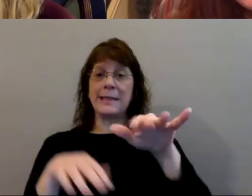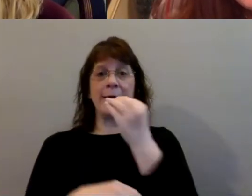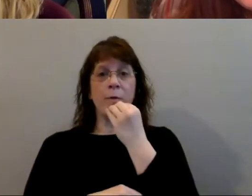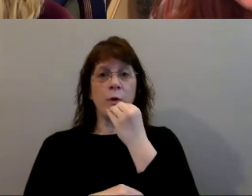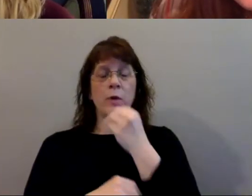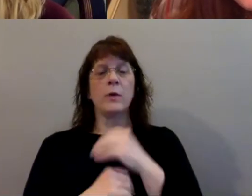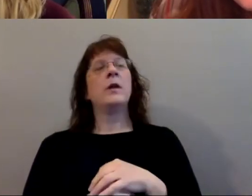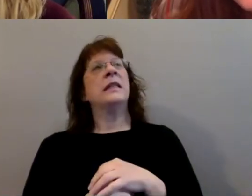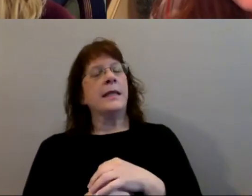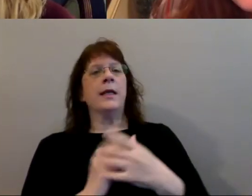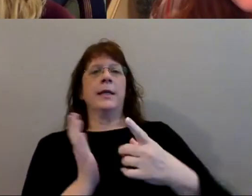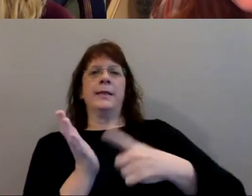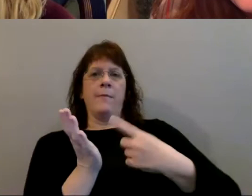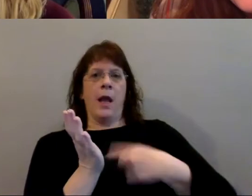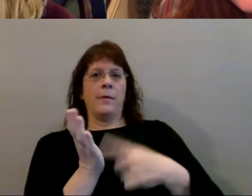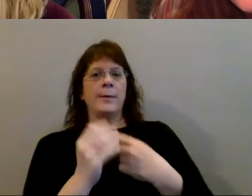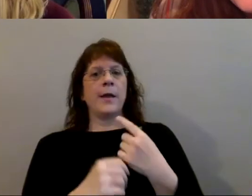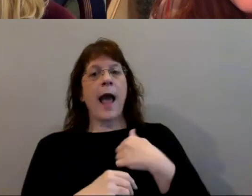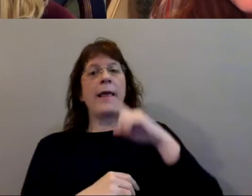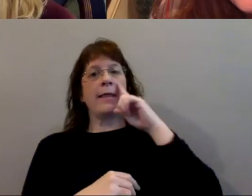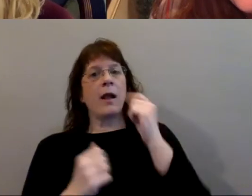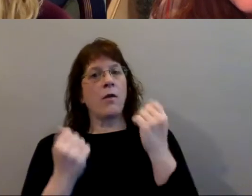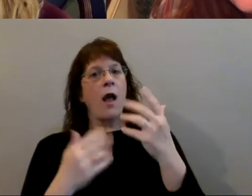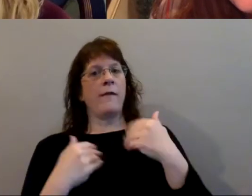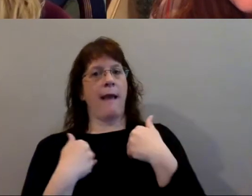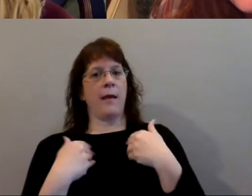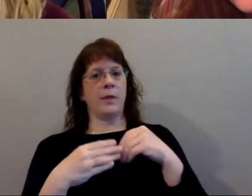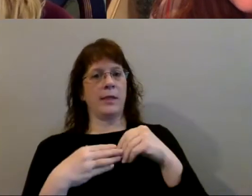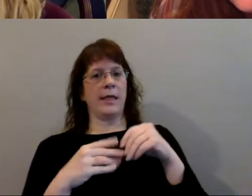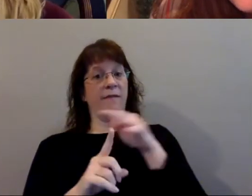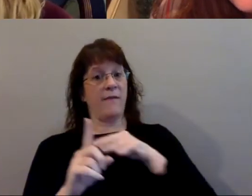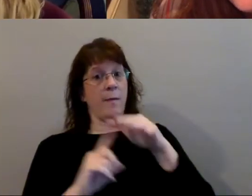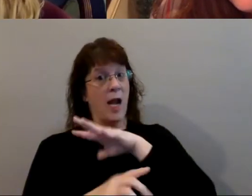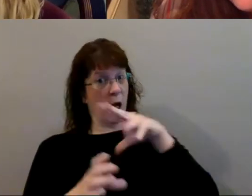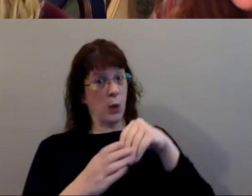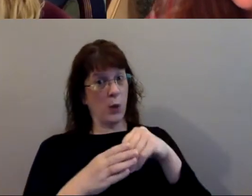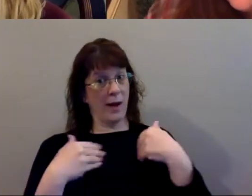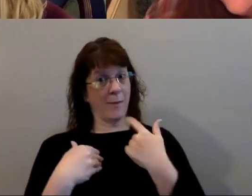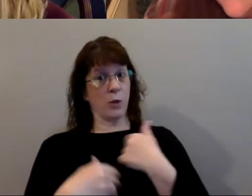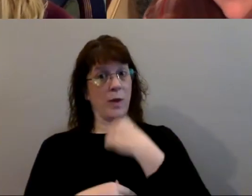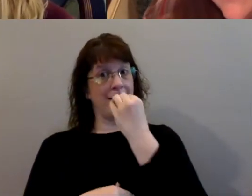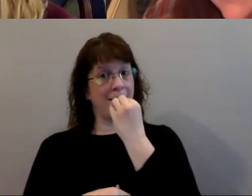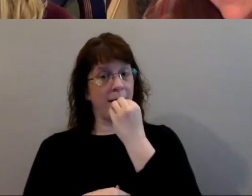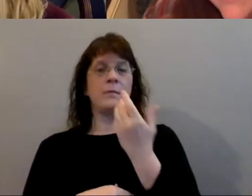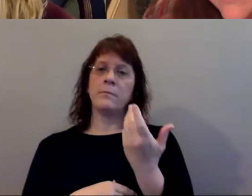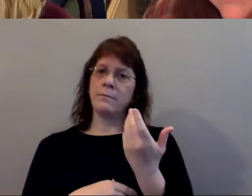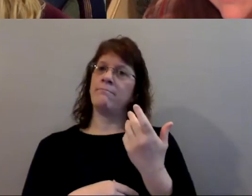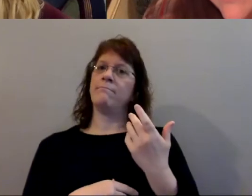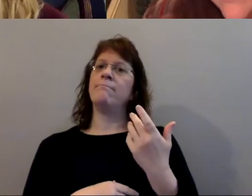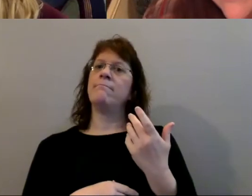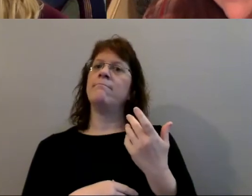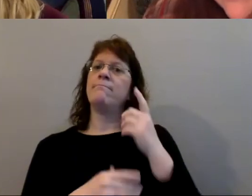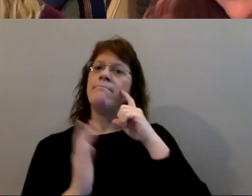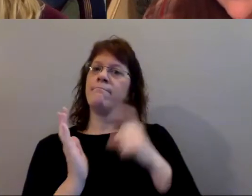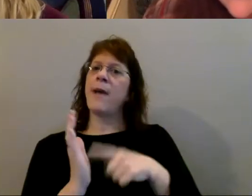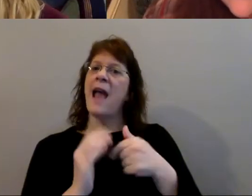Sometimes. I do think a lot of animals in the environment, including the ones that we eat, unfortunately, are found to have small